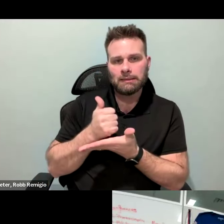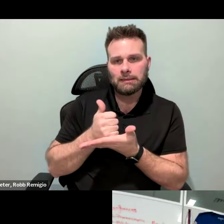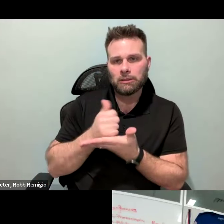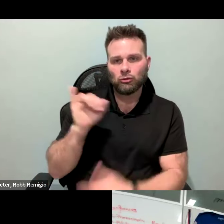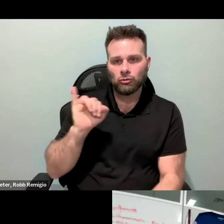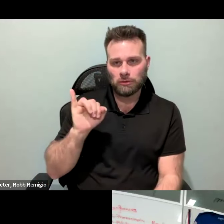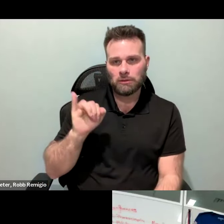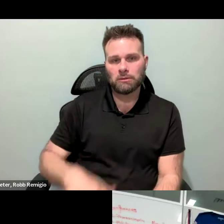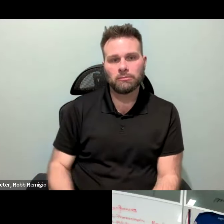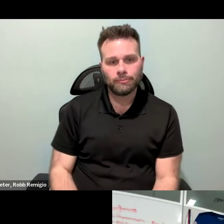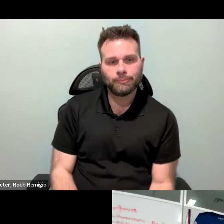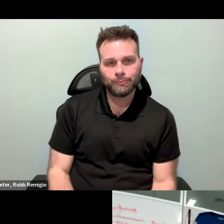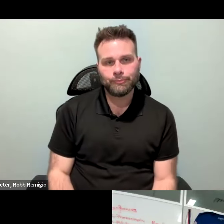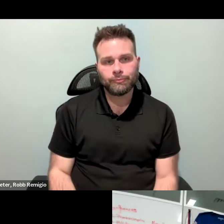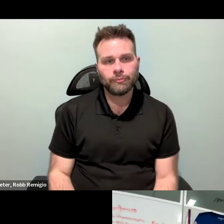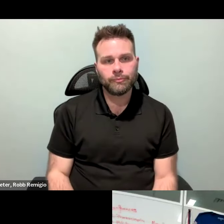insurance. Thank you.